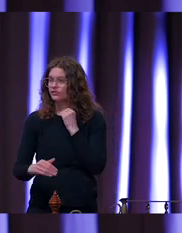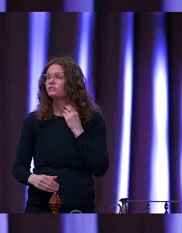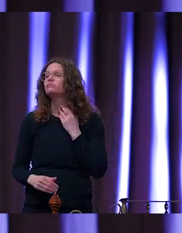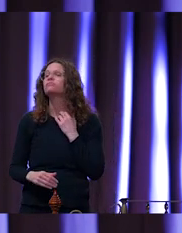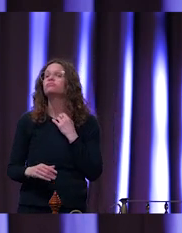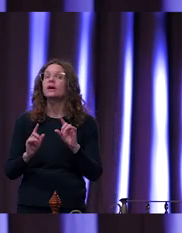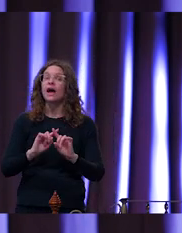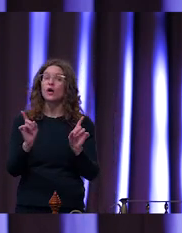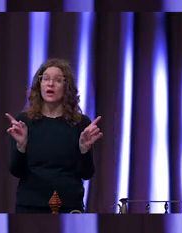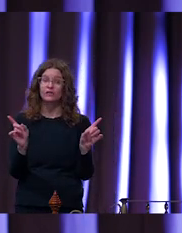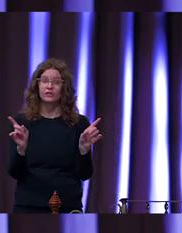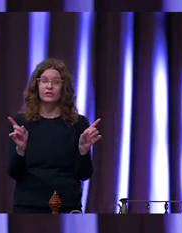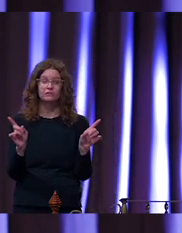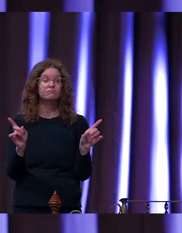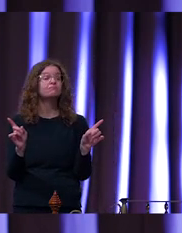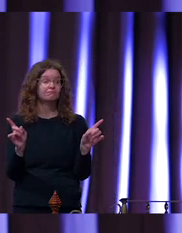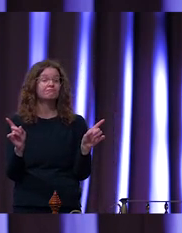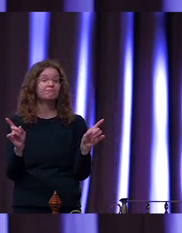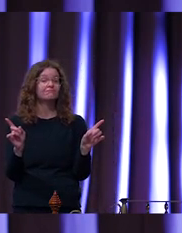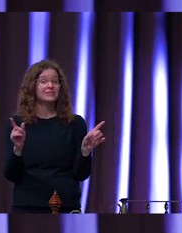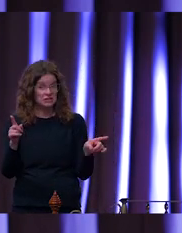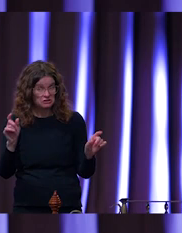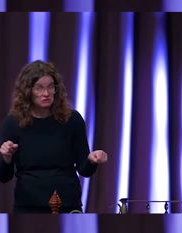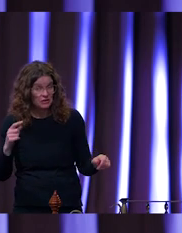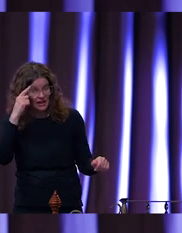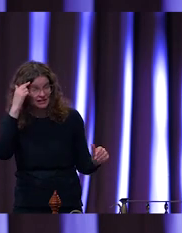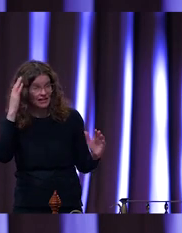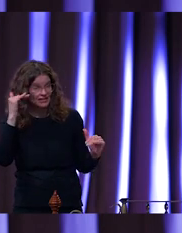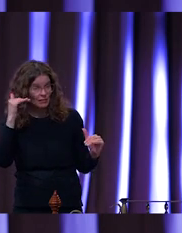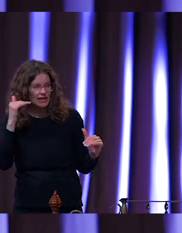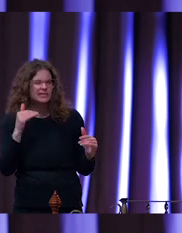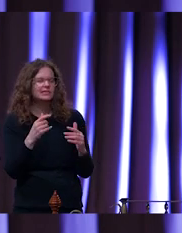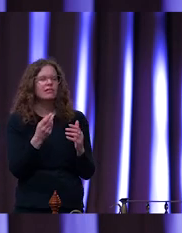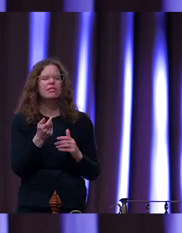However, as you can expect, that is in somewhat a proxy, right, for